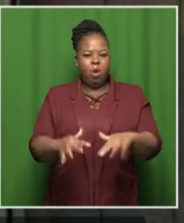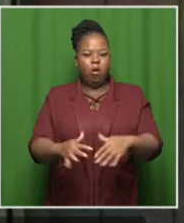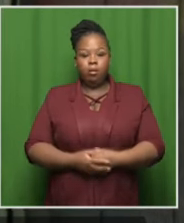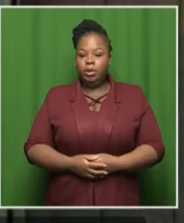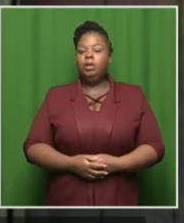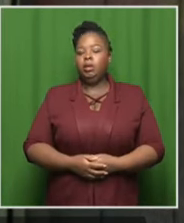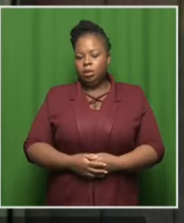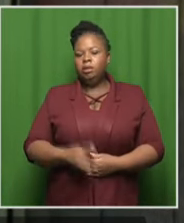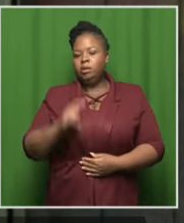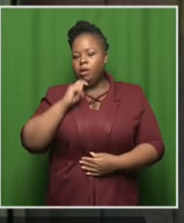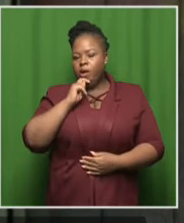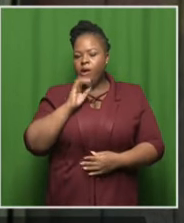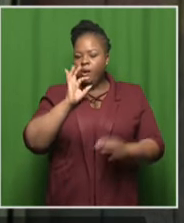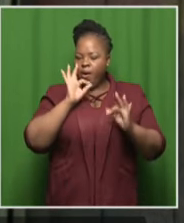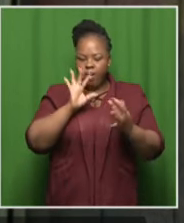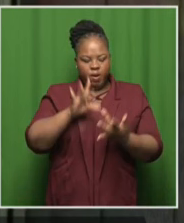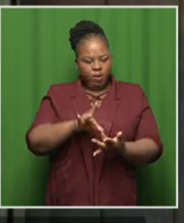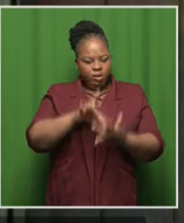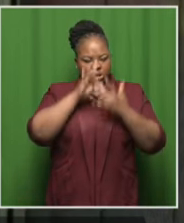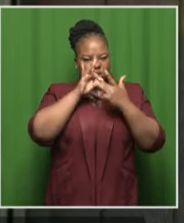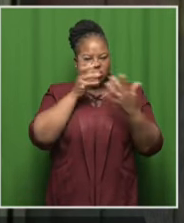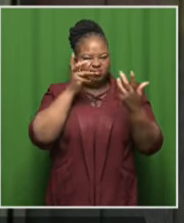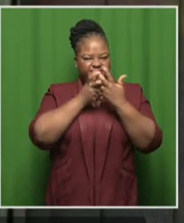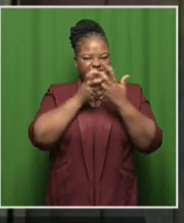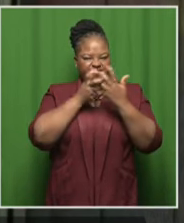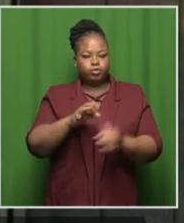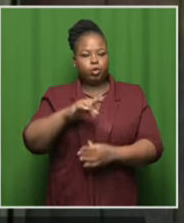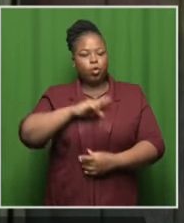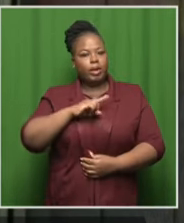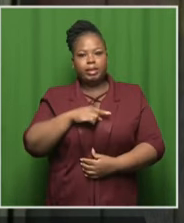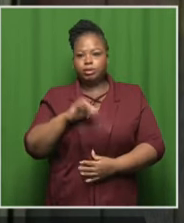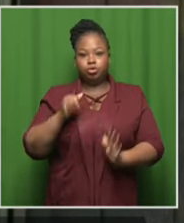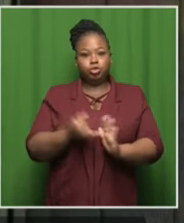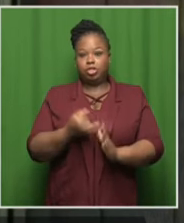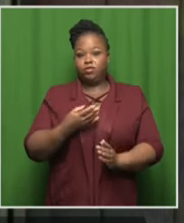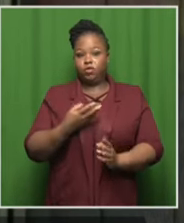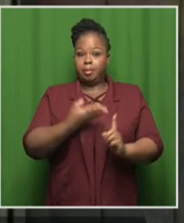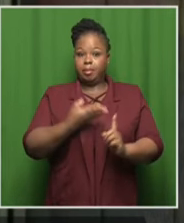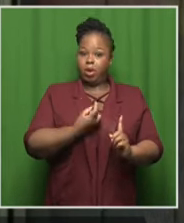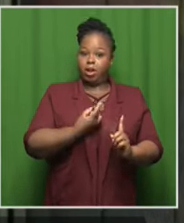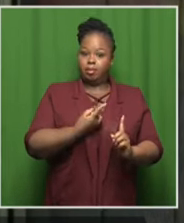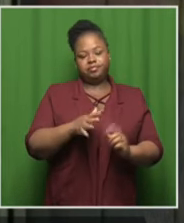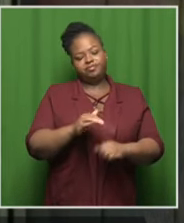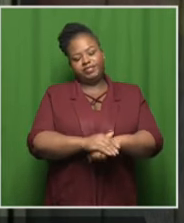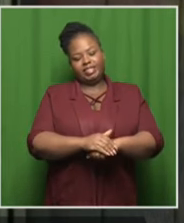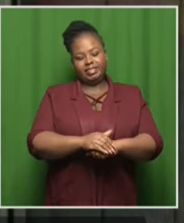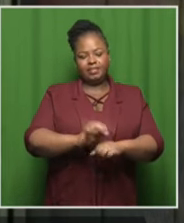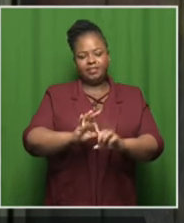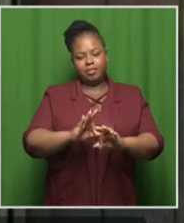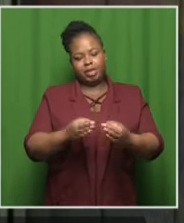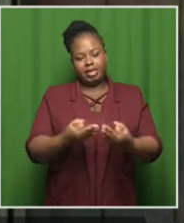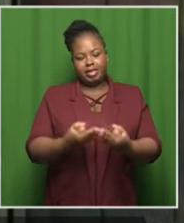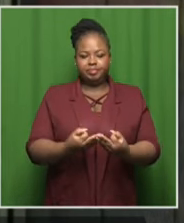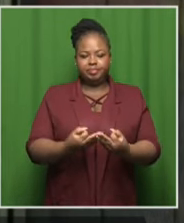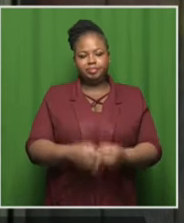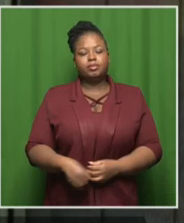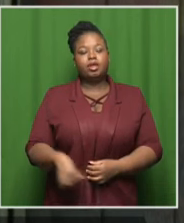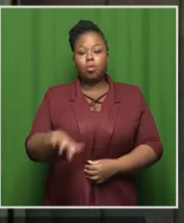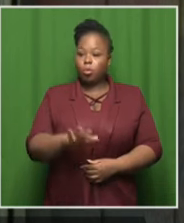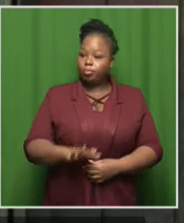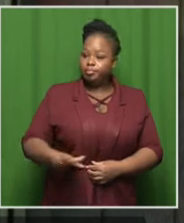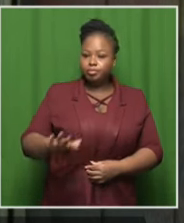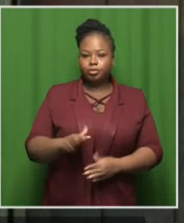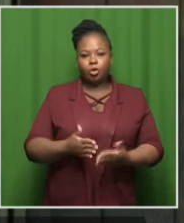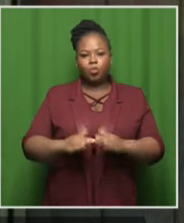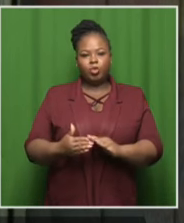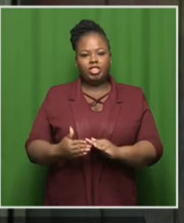this really was a well-deserved nomination. And I mean, the nomination wasn't just for him, it was for his friends, for his family, and especially for the area that he's